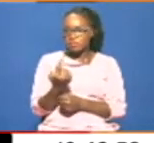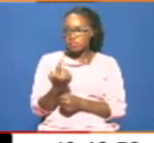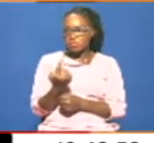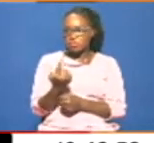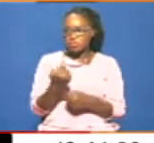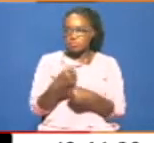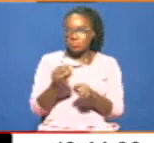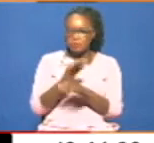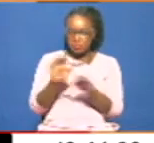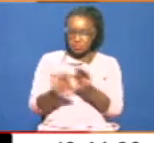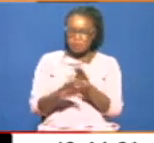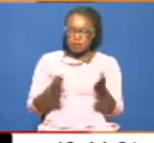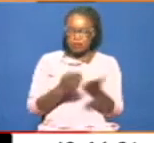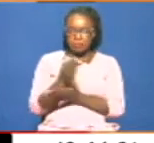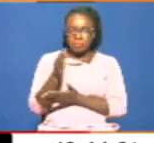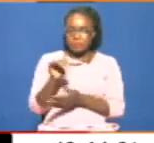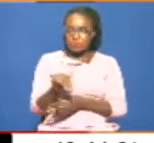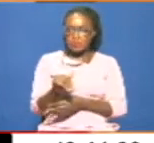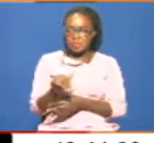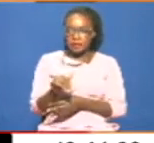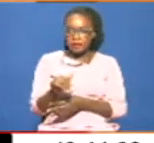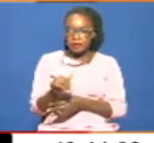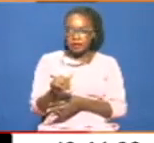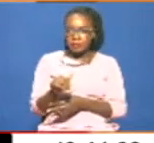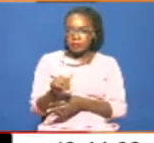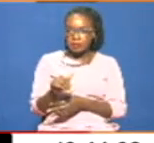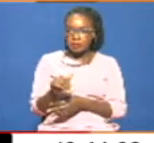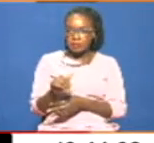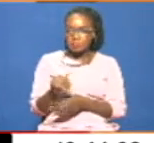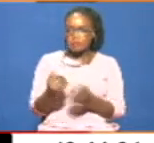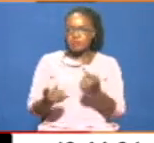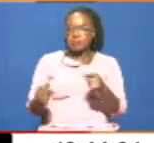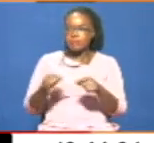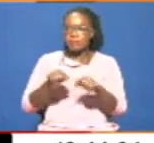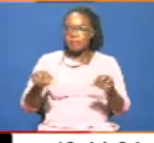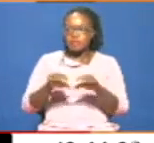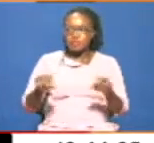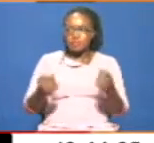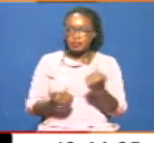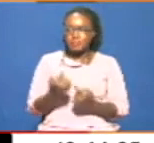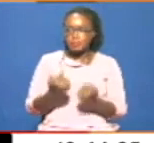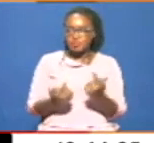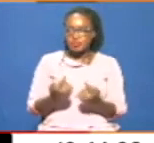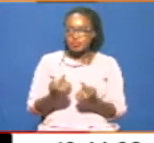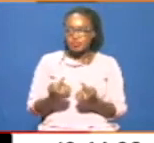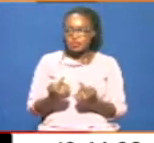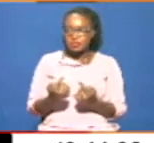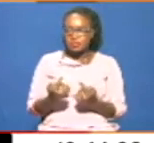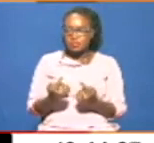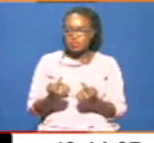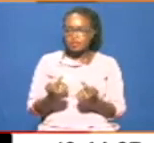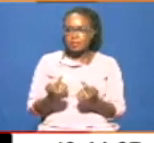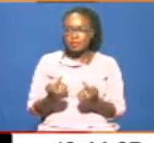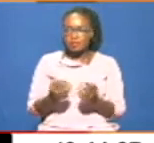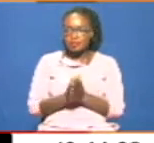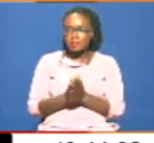everything is to ensure that you will use two pieces of firewood, and they will burn so efficiently that every